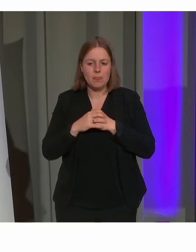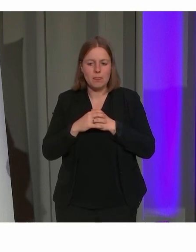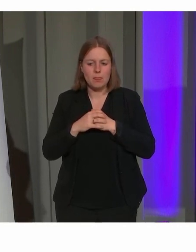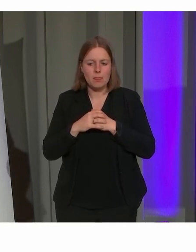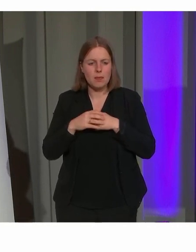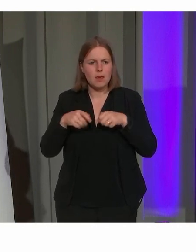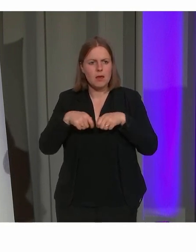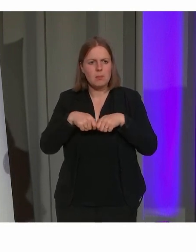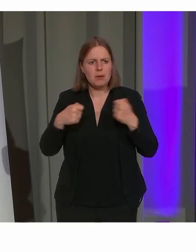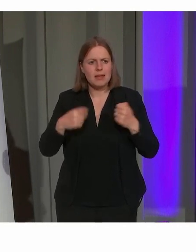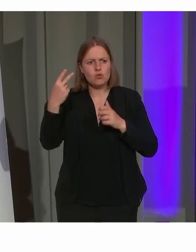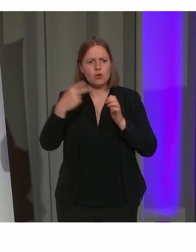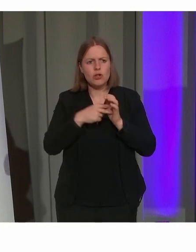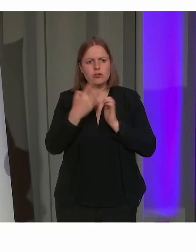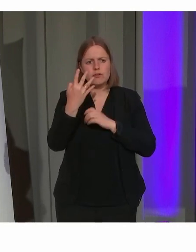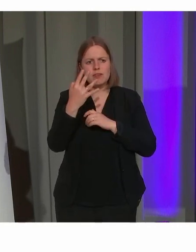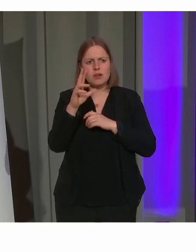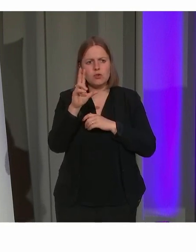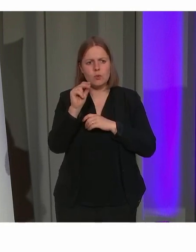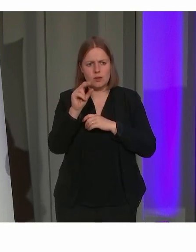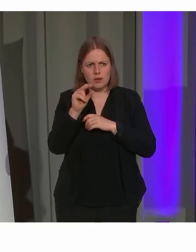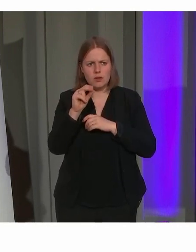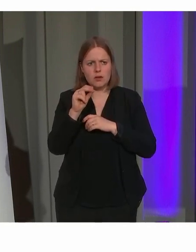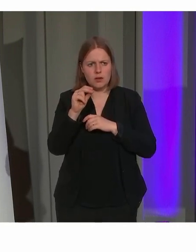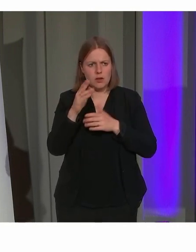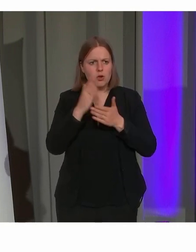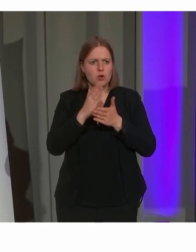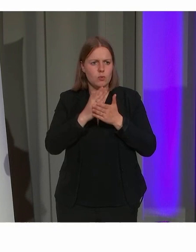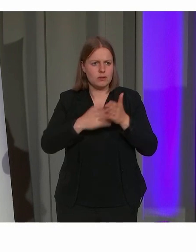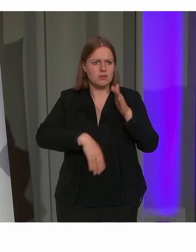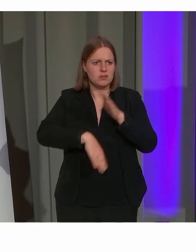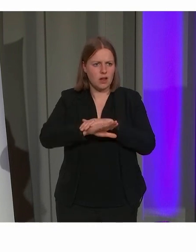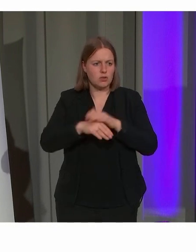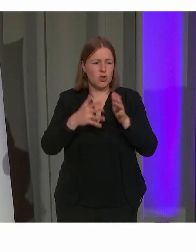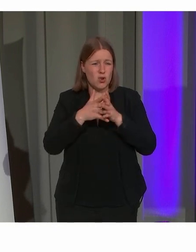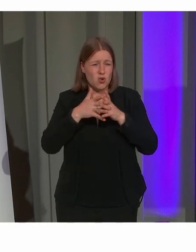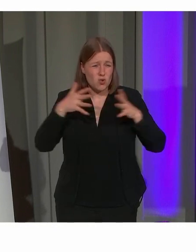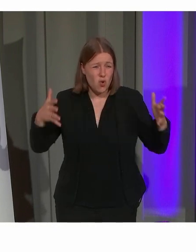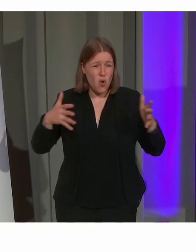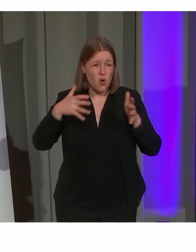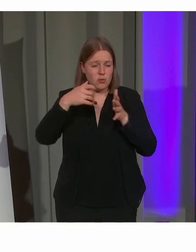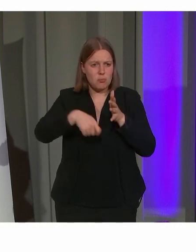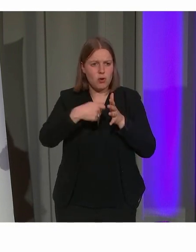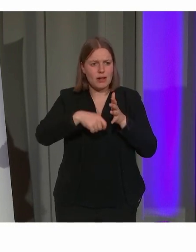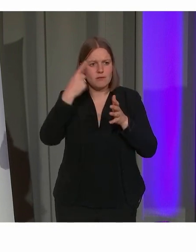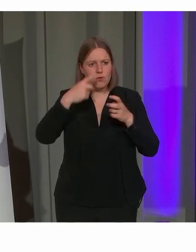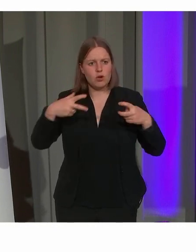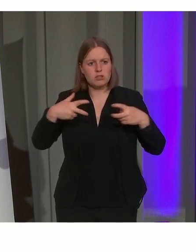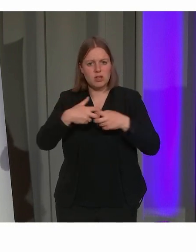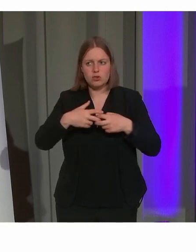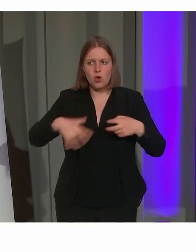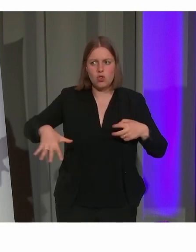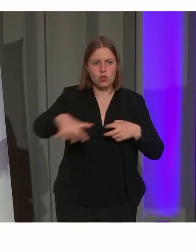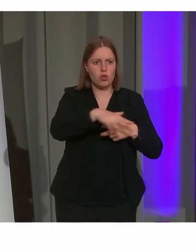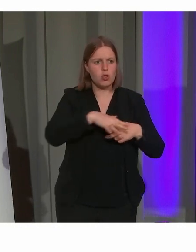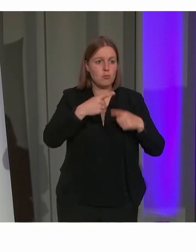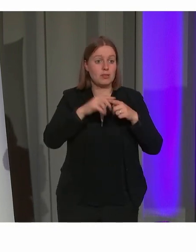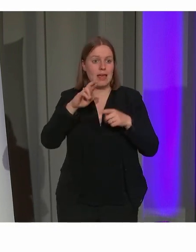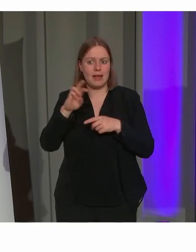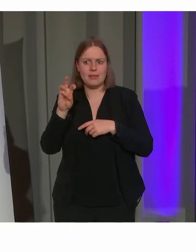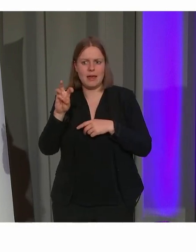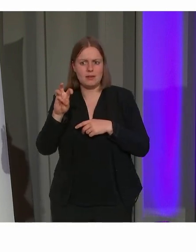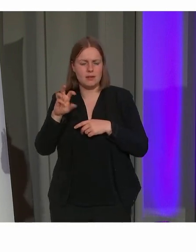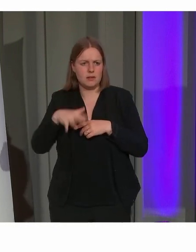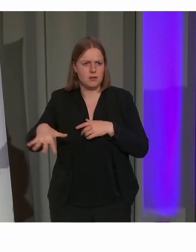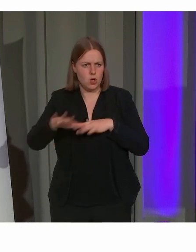of Bruges, and at the beginning of 2024, he started working on a big project,